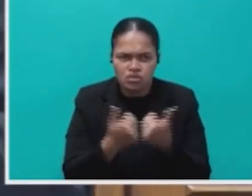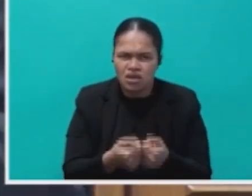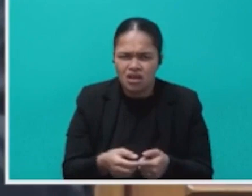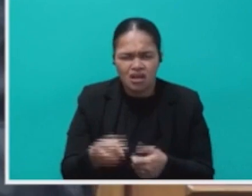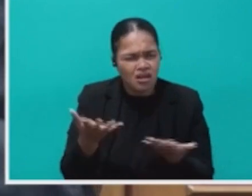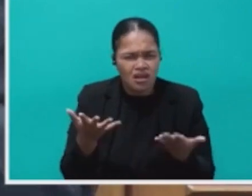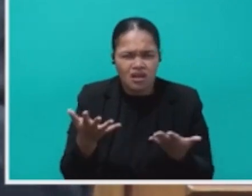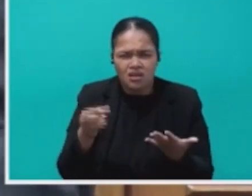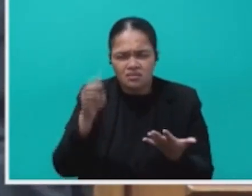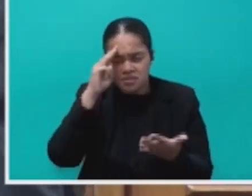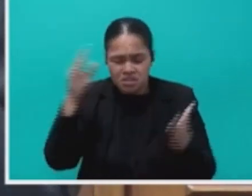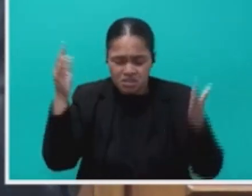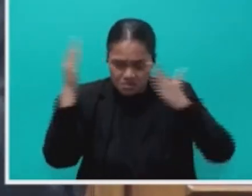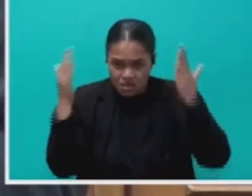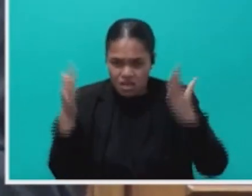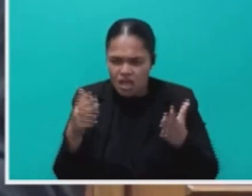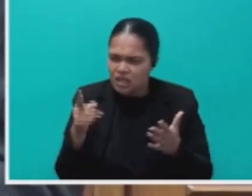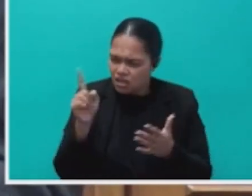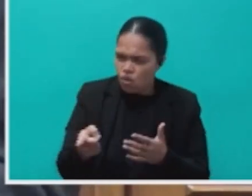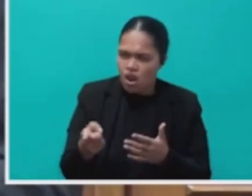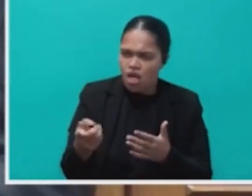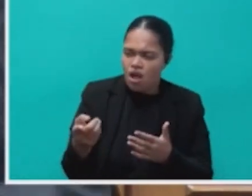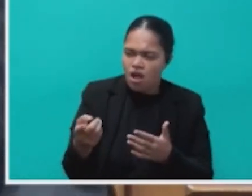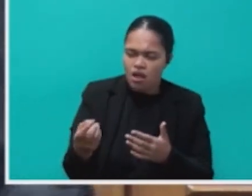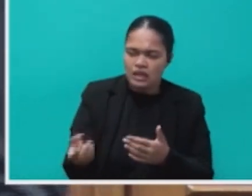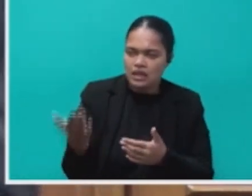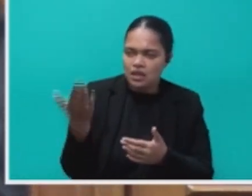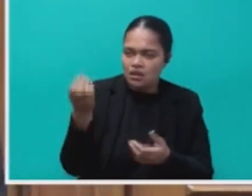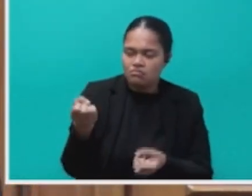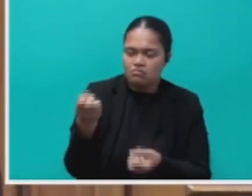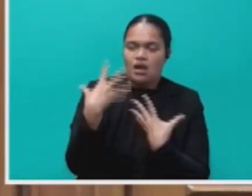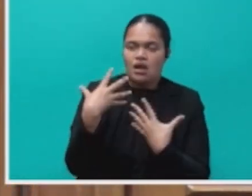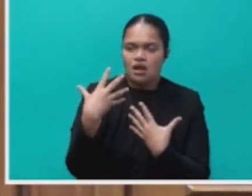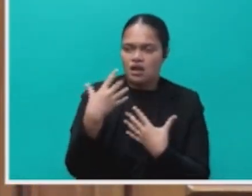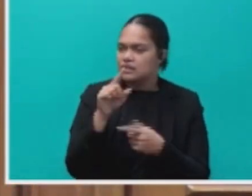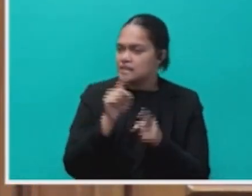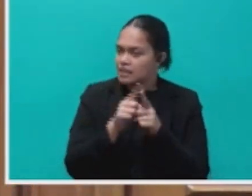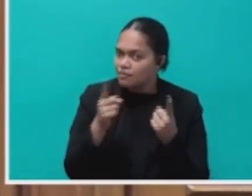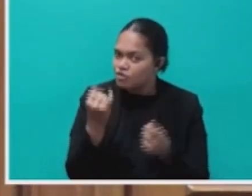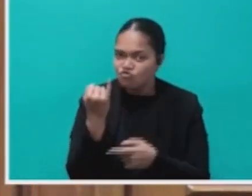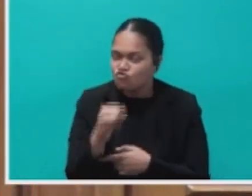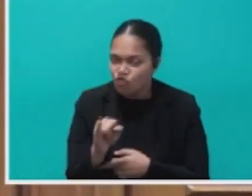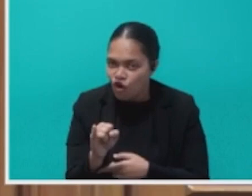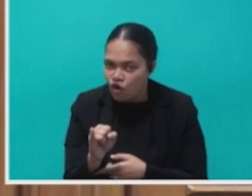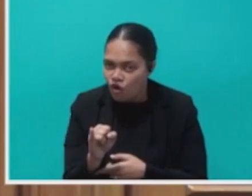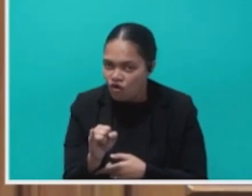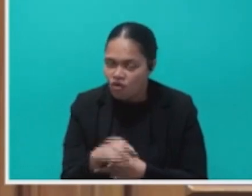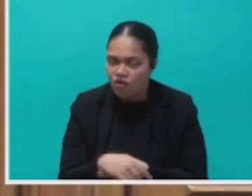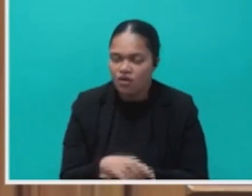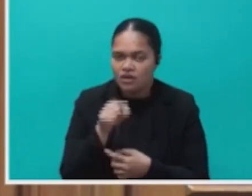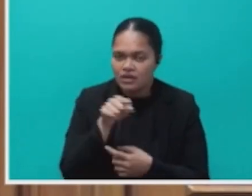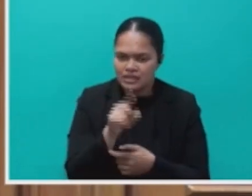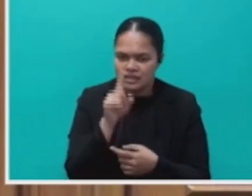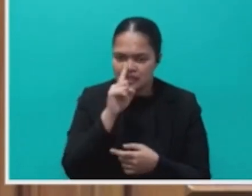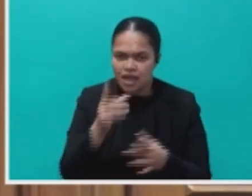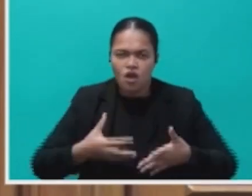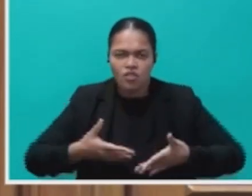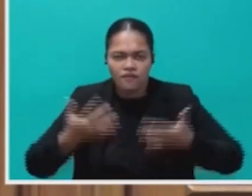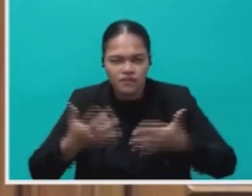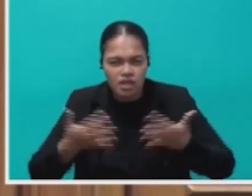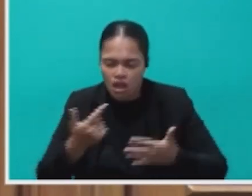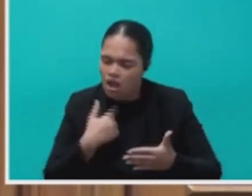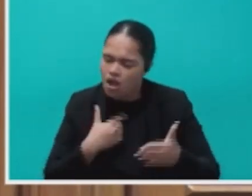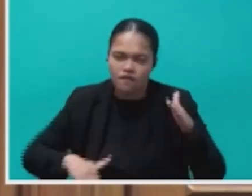common sense is telling us something is terribly wrong. Mr. Speaker, reflecting on these figures, I